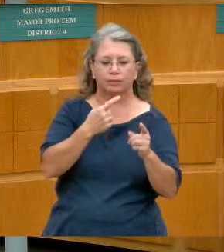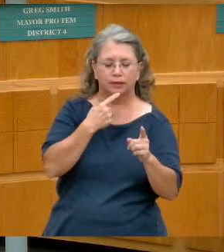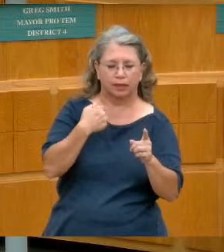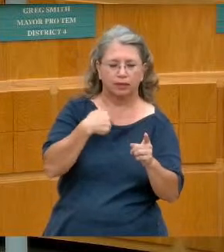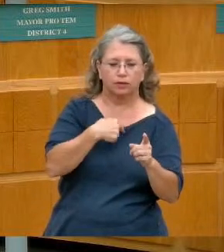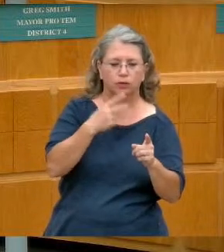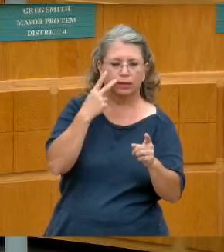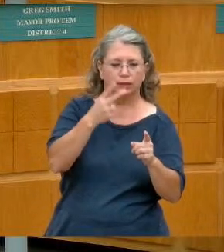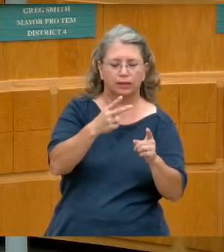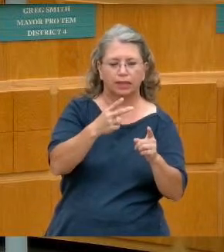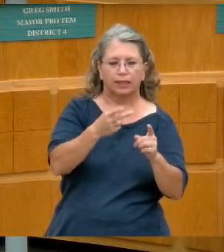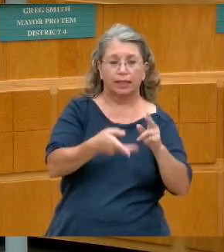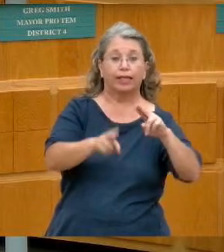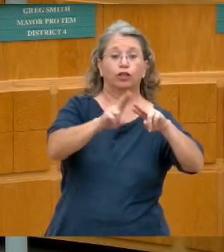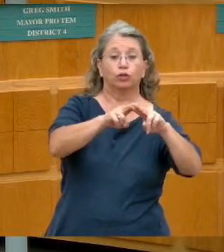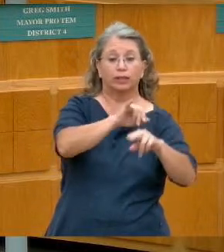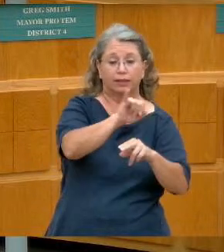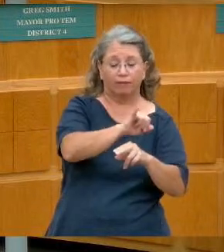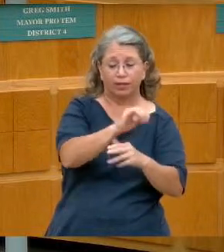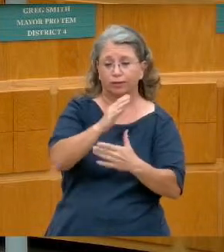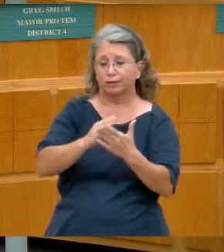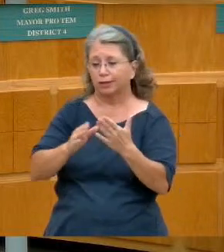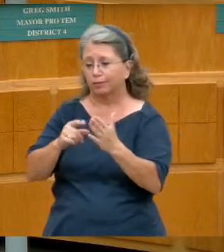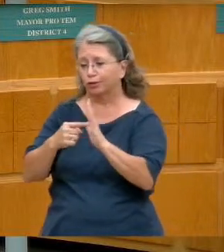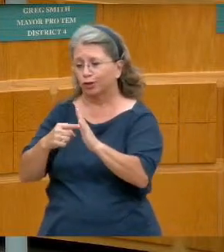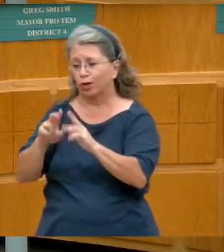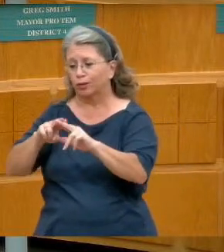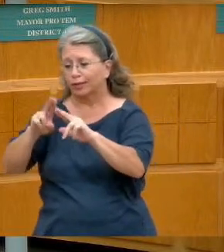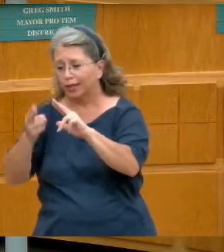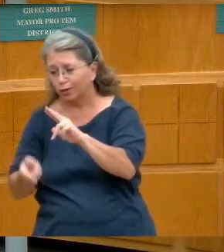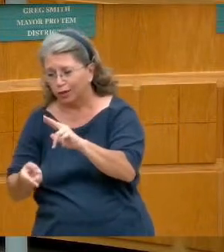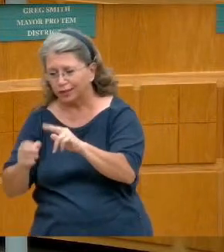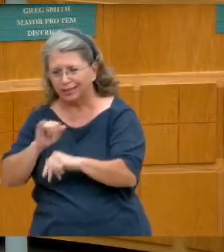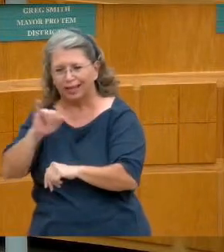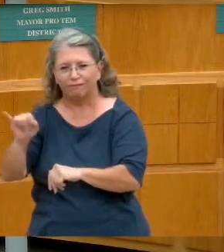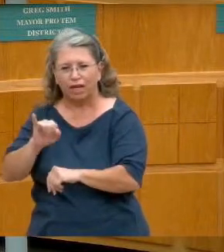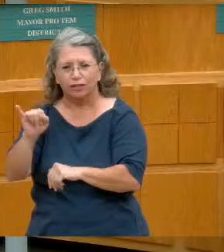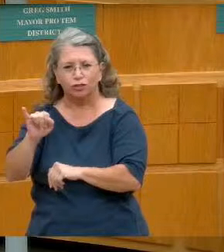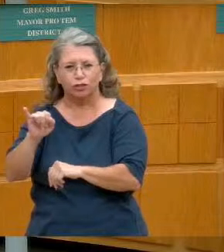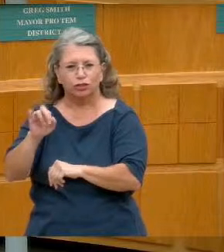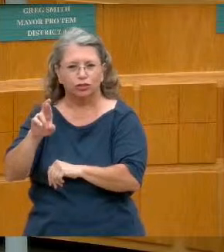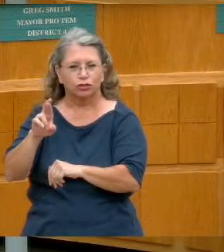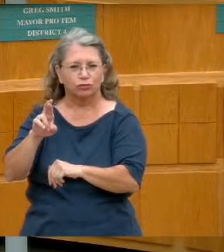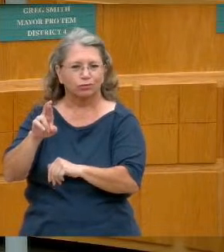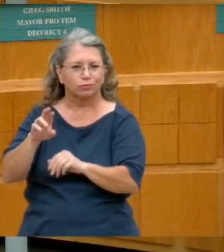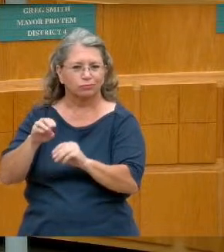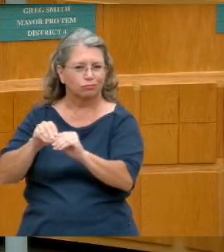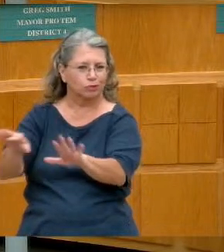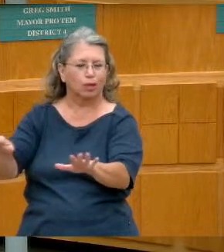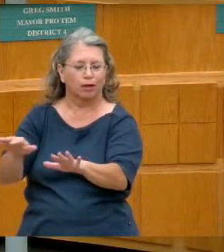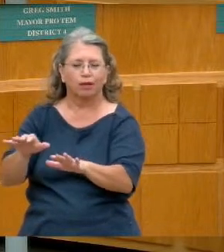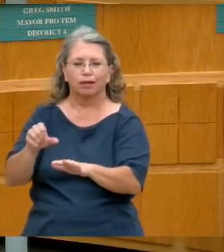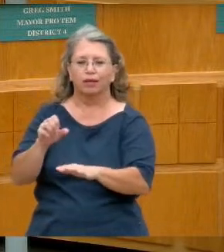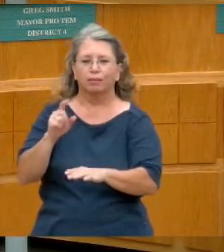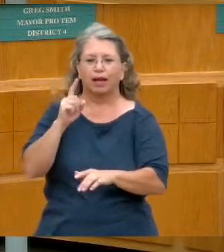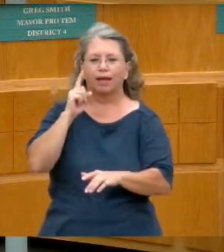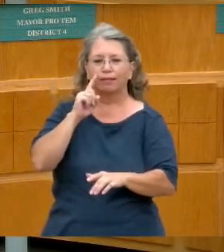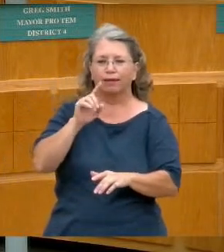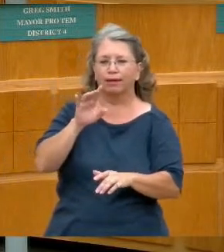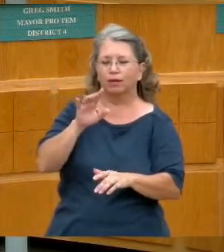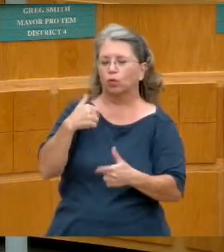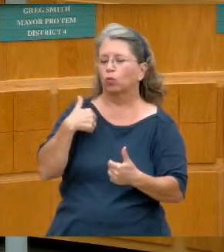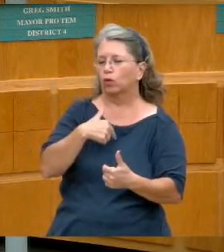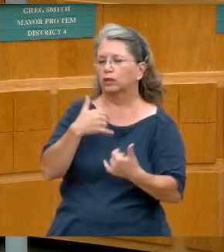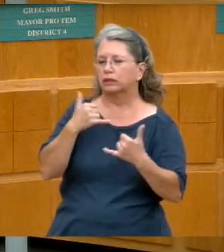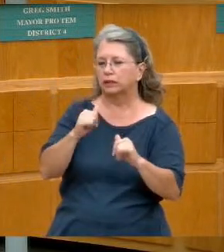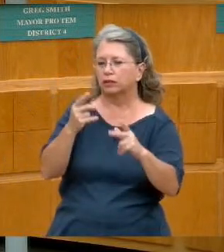or decreased infectiousness, and other reports where they're unable to detect any. So I think that overall we're still trying to figure